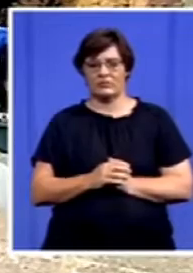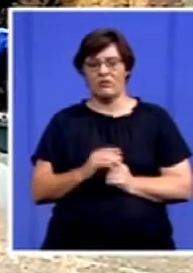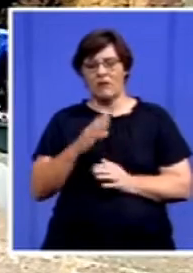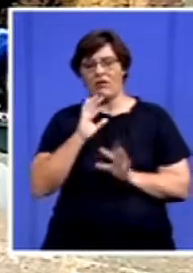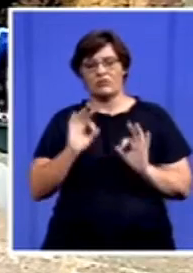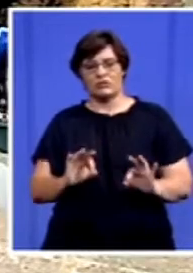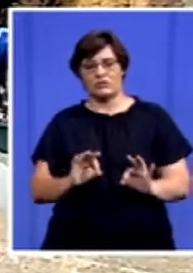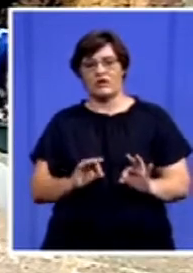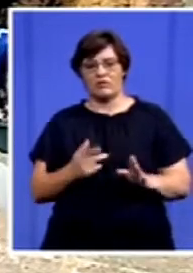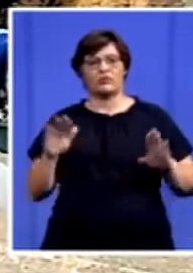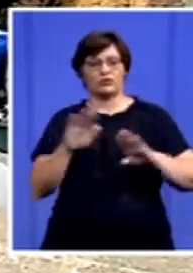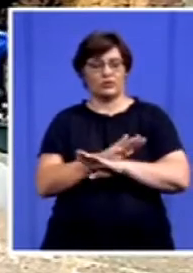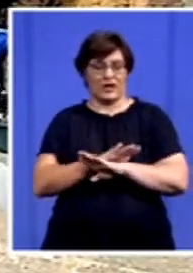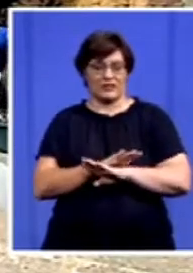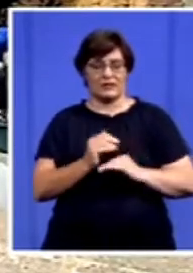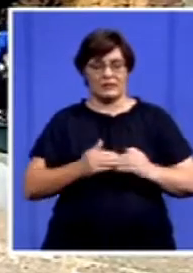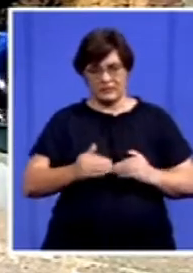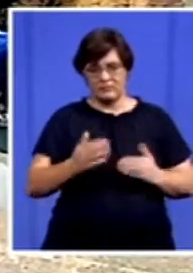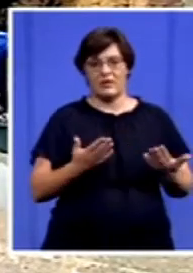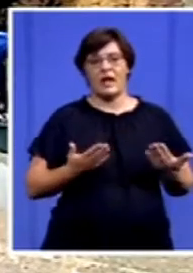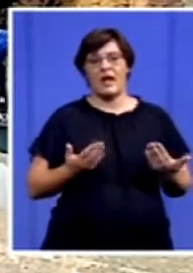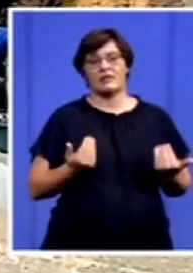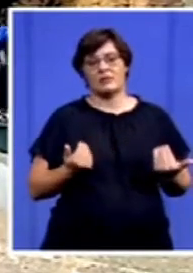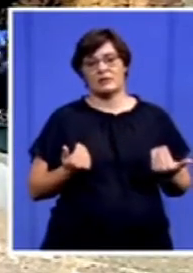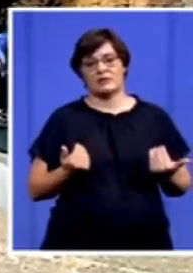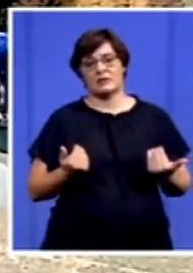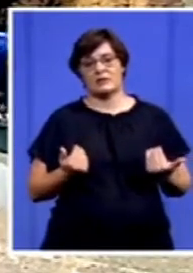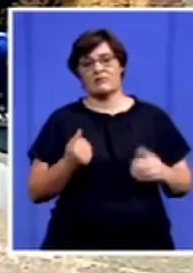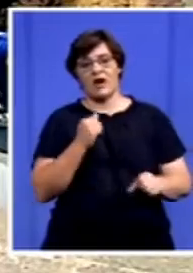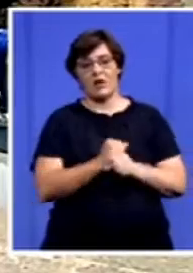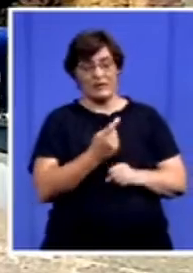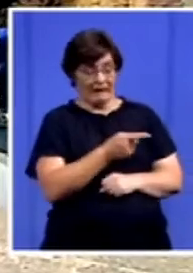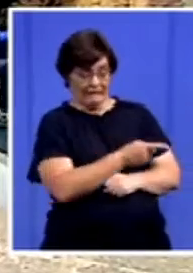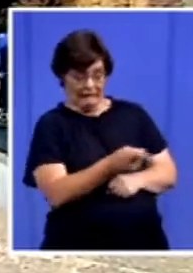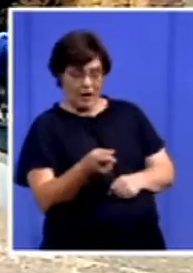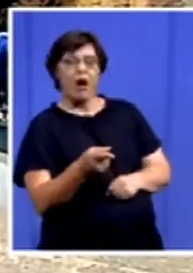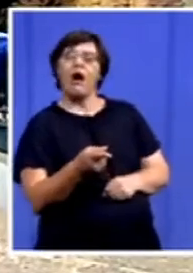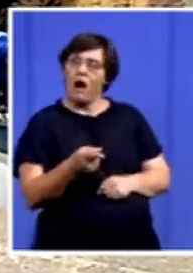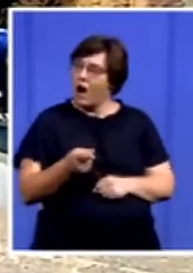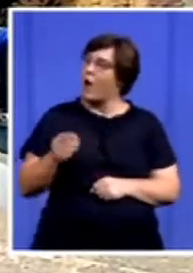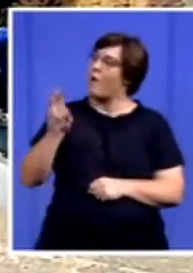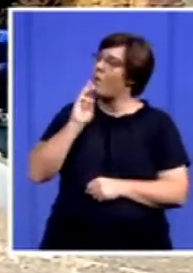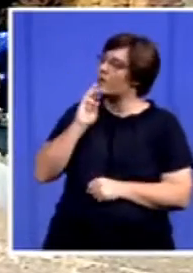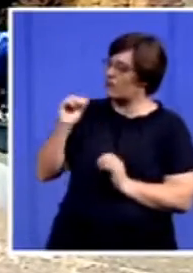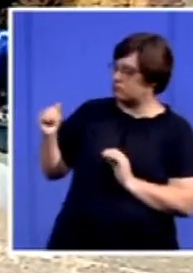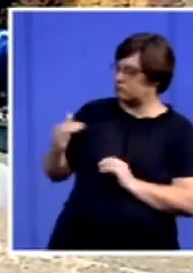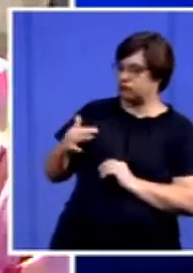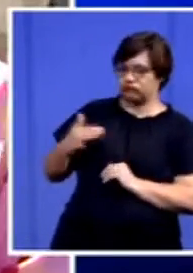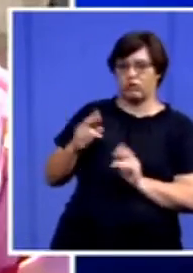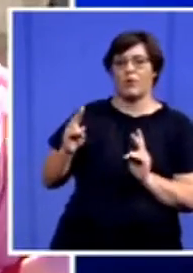should be an expectation from Gauteng residents that water should start flowing as normal in your taps again.